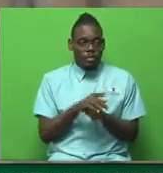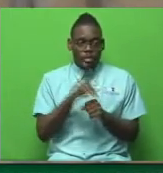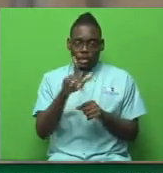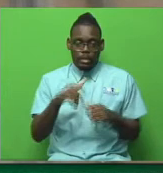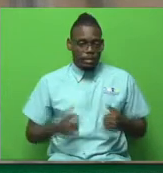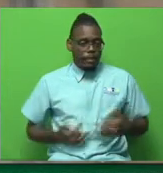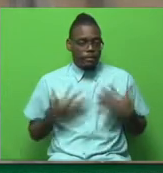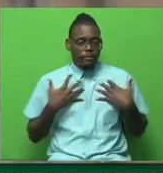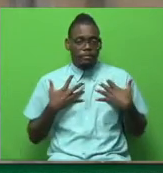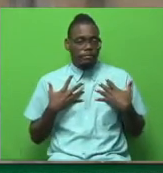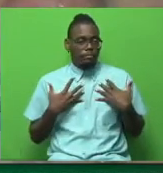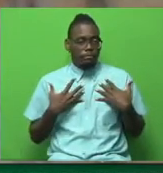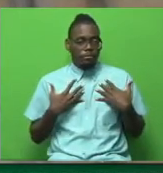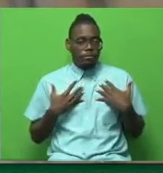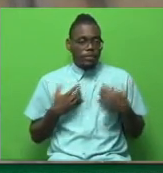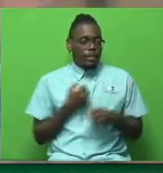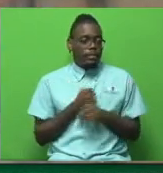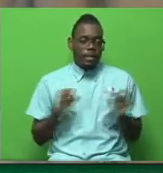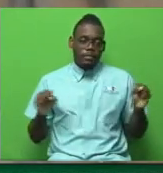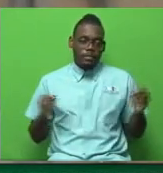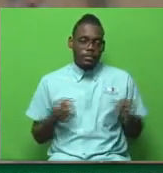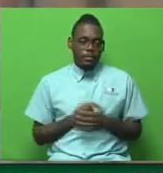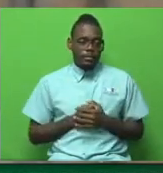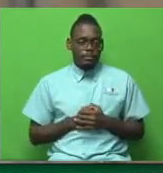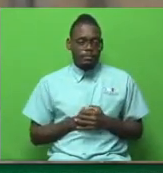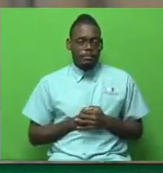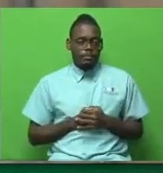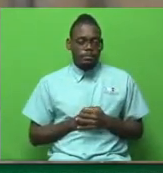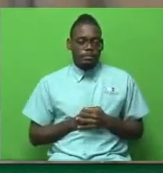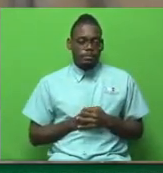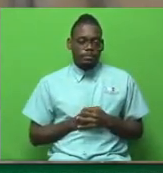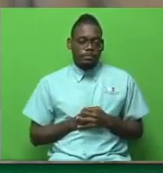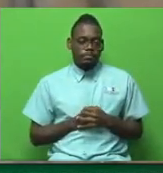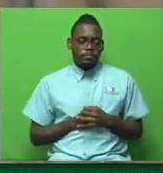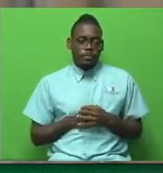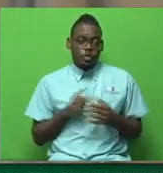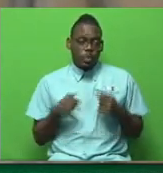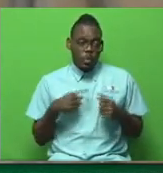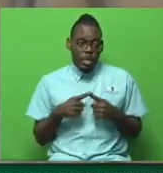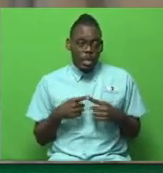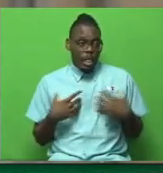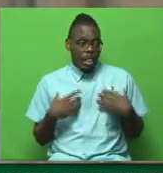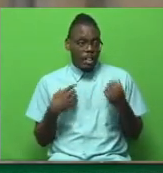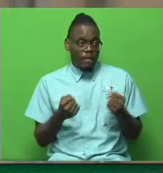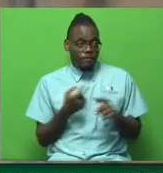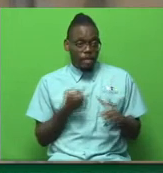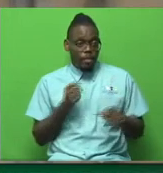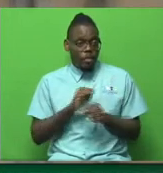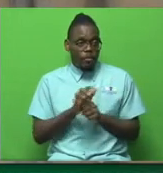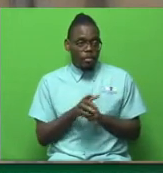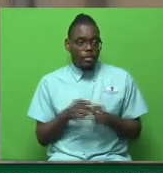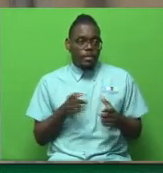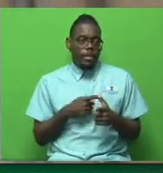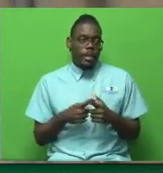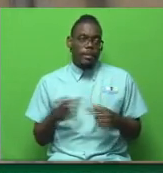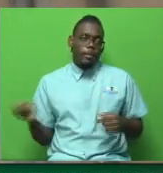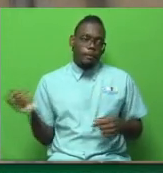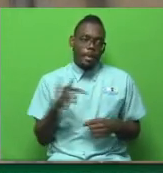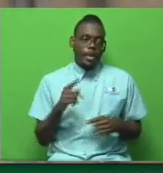enough he bar talk every single thing it was good enough for him